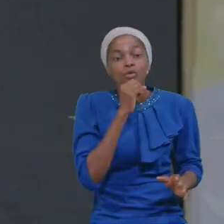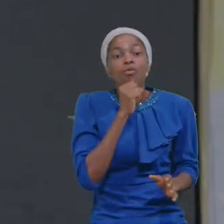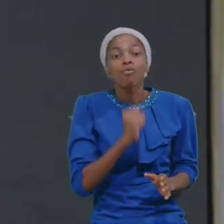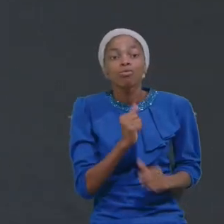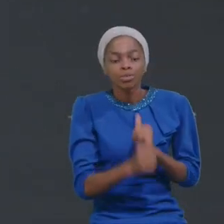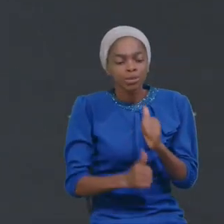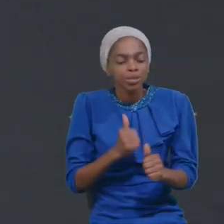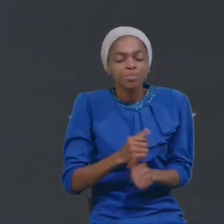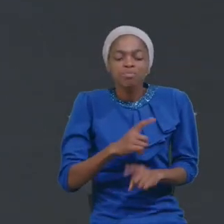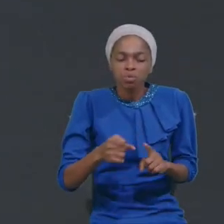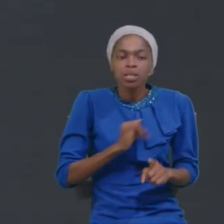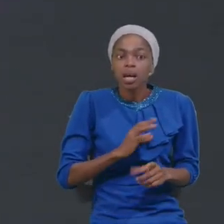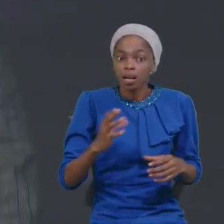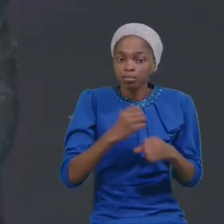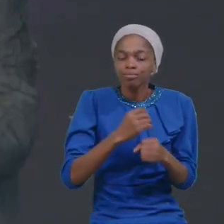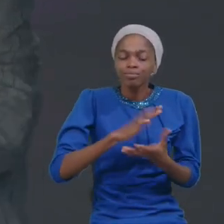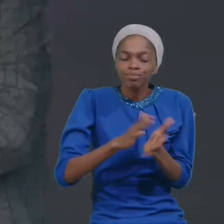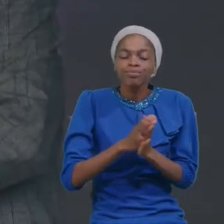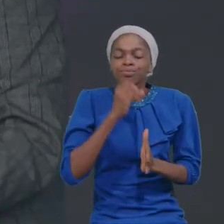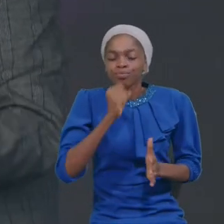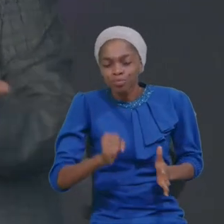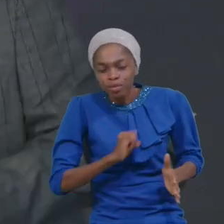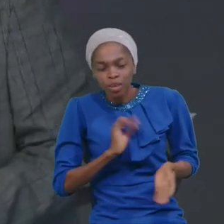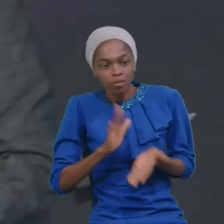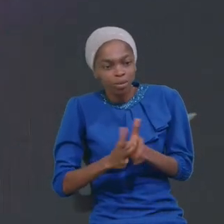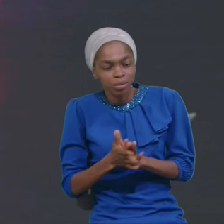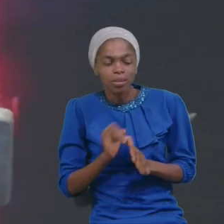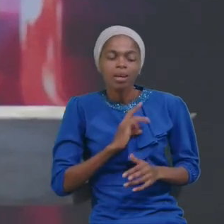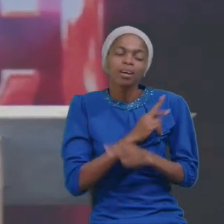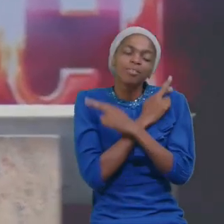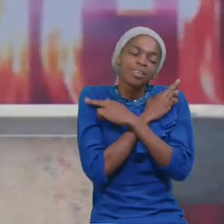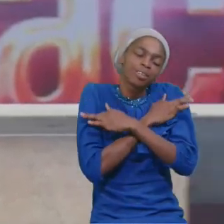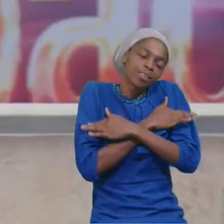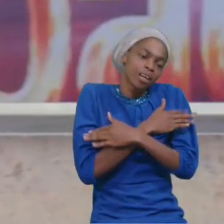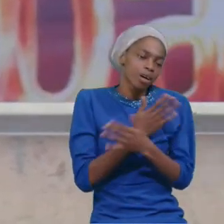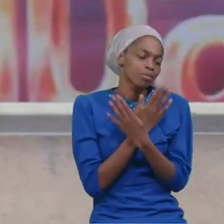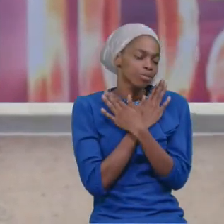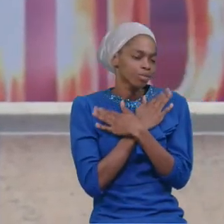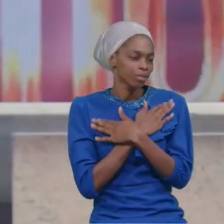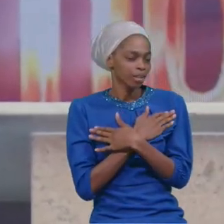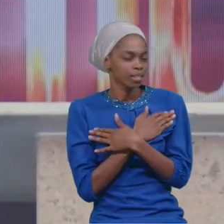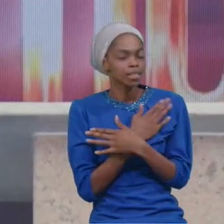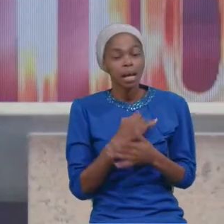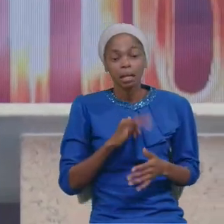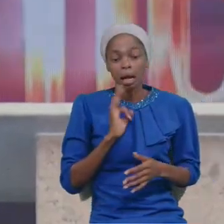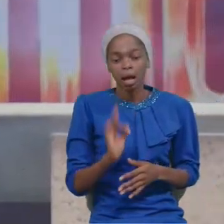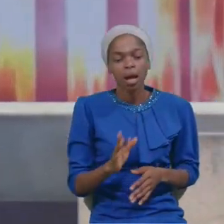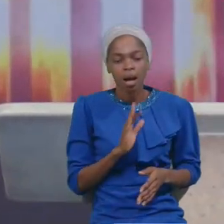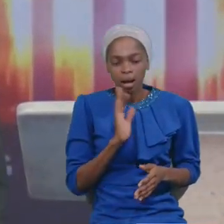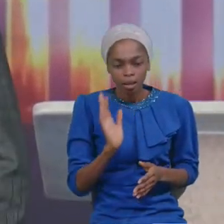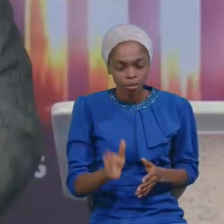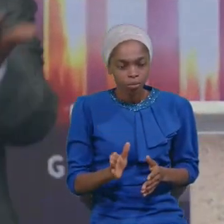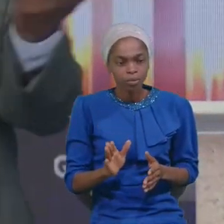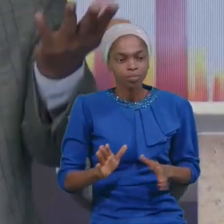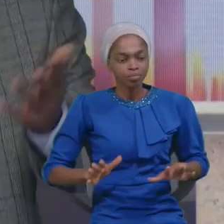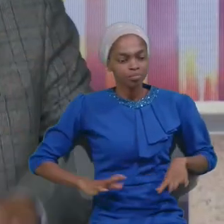retire, and I'm going to live on what I've already provided. And the person, look at them there, is not